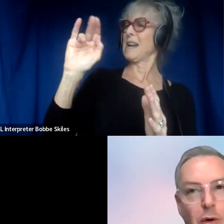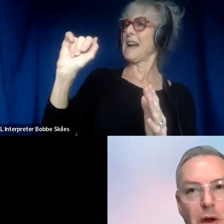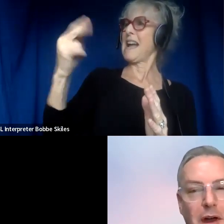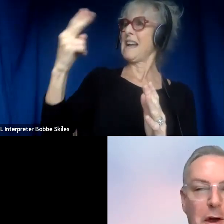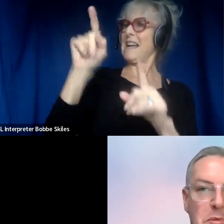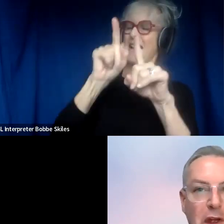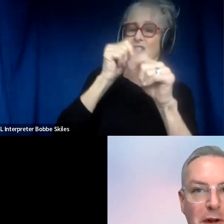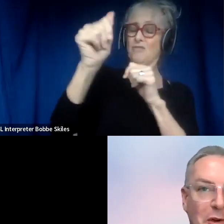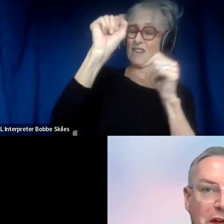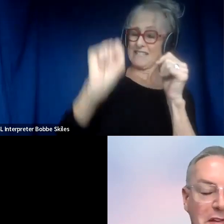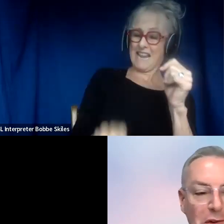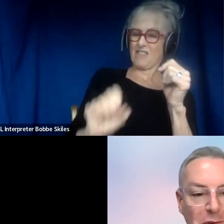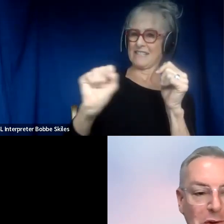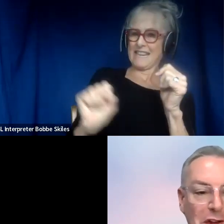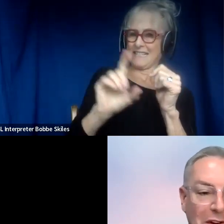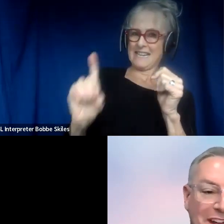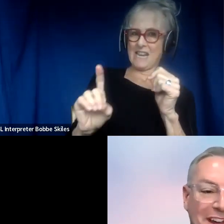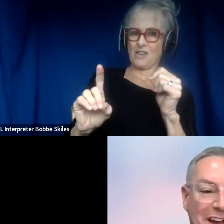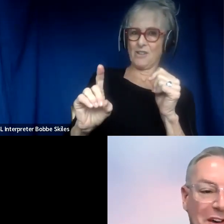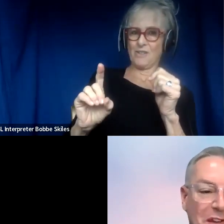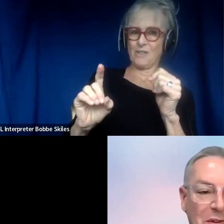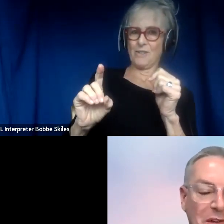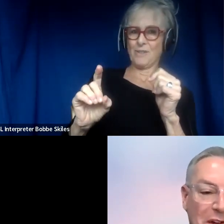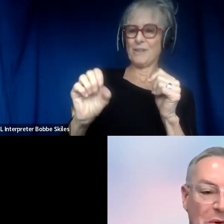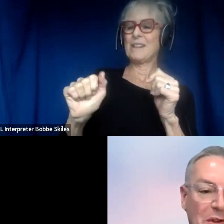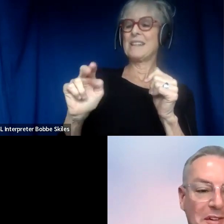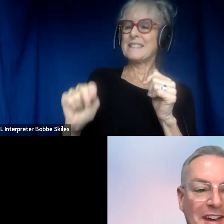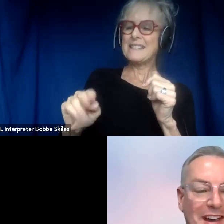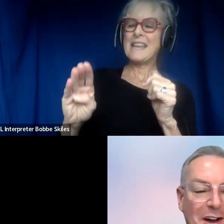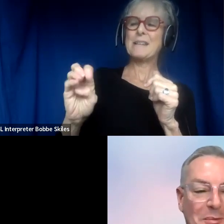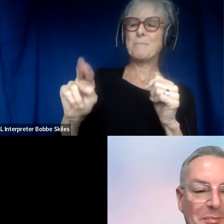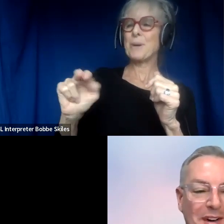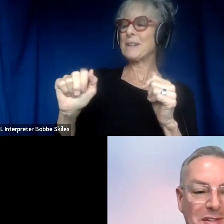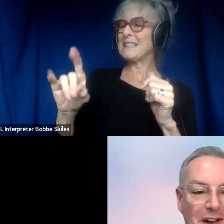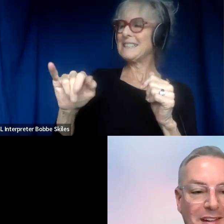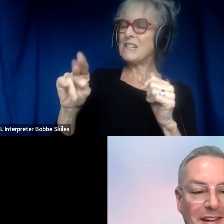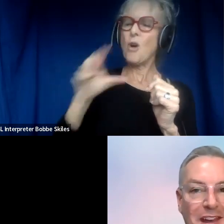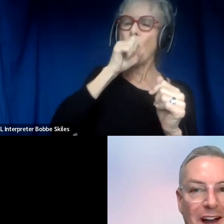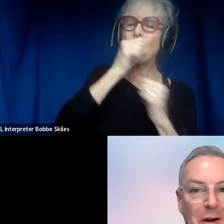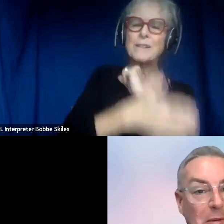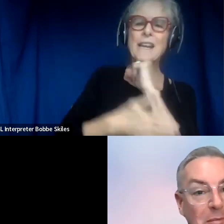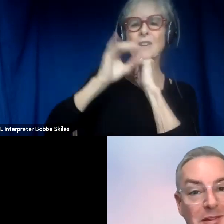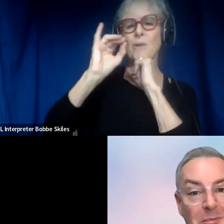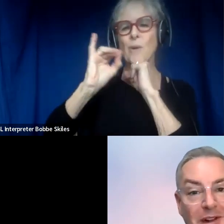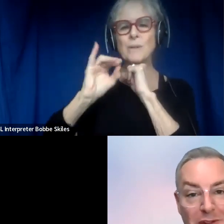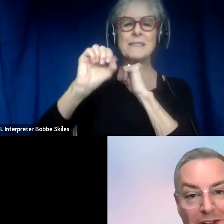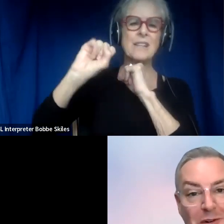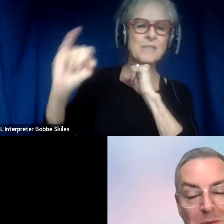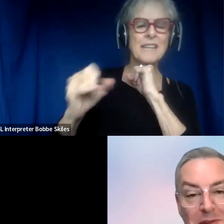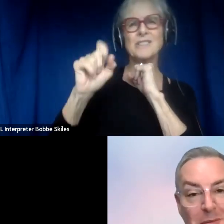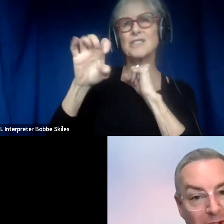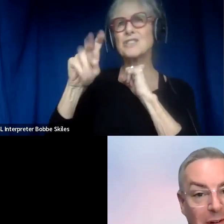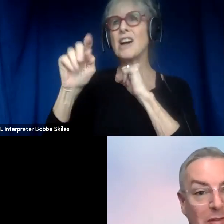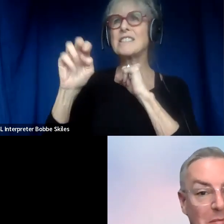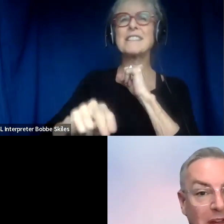San Diego, San Bernardino, Los Angeles, Orange County, San Jose, Oakland, Stockton. I'm going to miss somebody, Vallejo. I'm